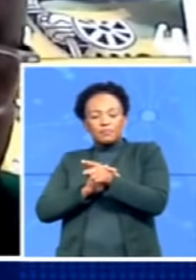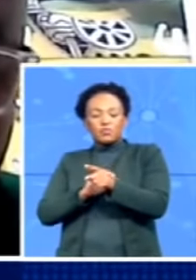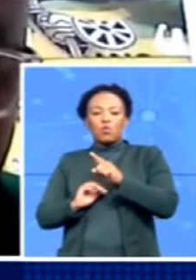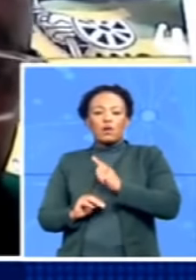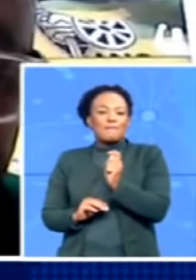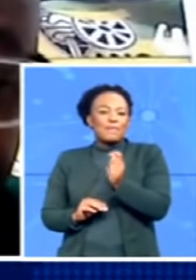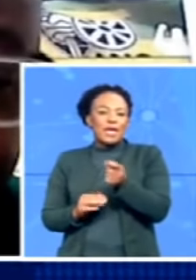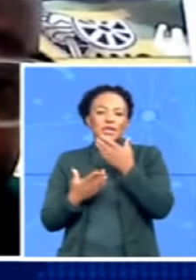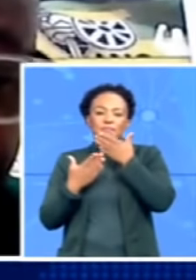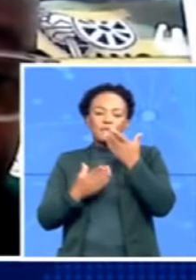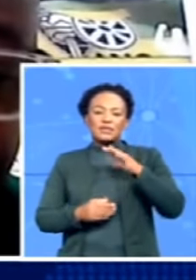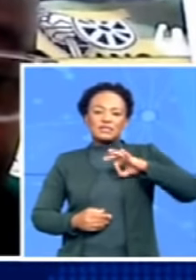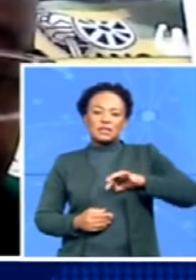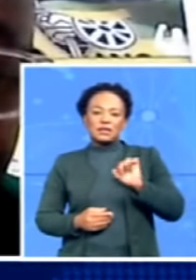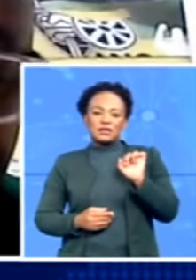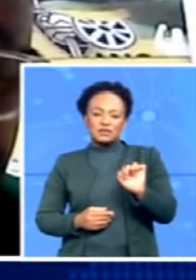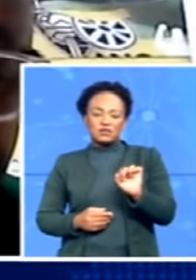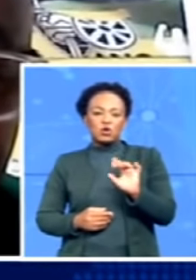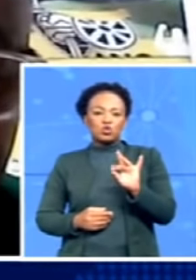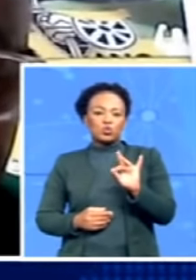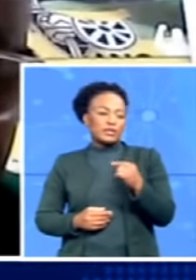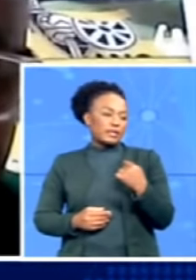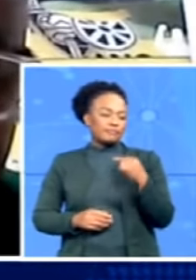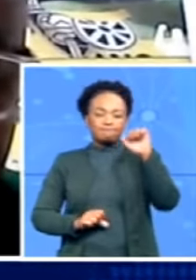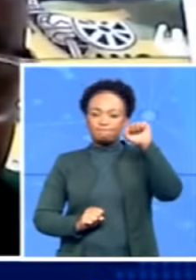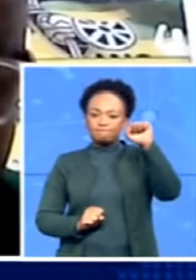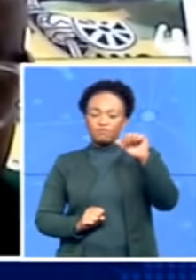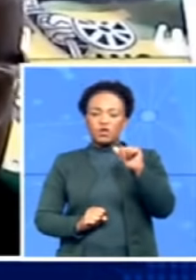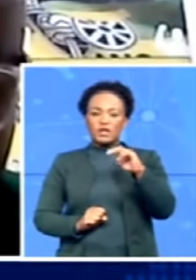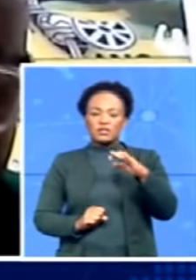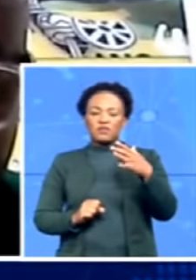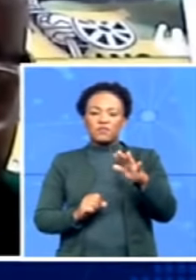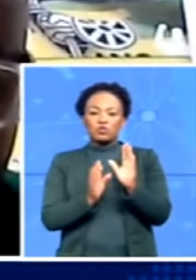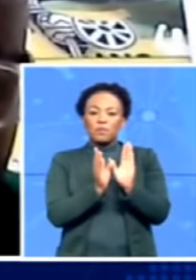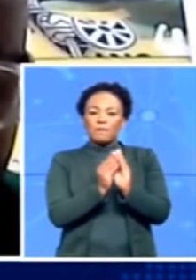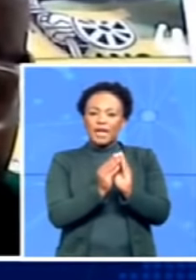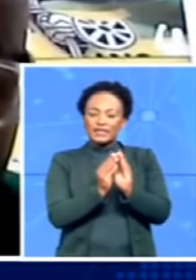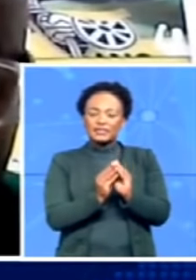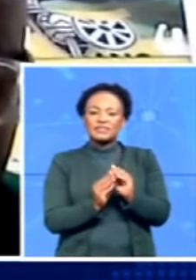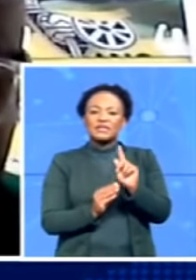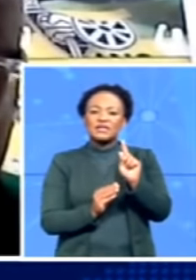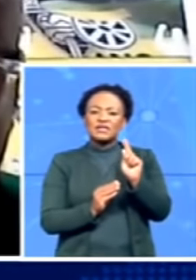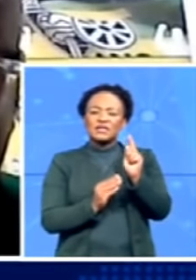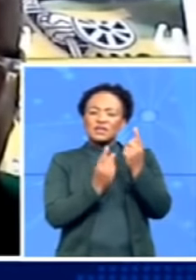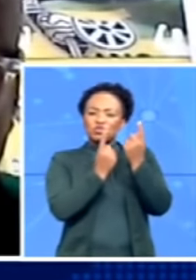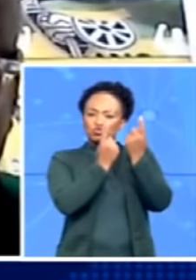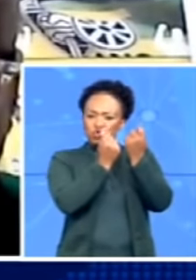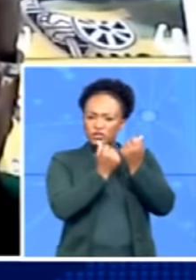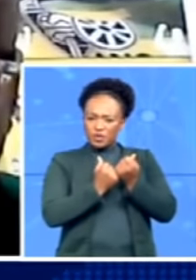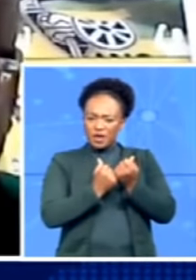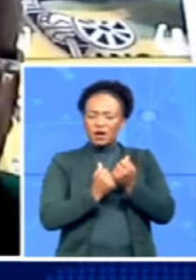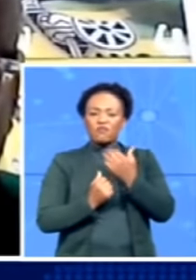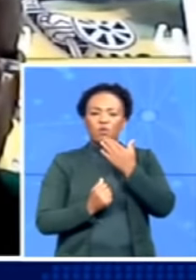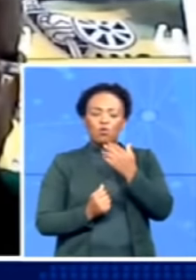On Tuesday, striking ANC workers met with Treasurer General Paul Mashatile to try and resolve the non-payment of their salaries. Let's take you there